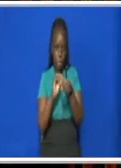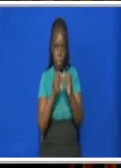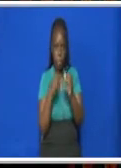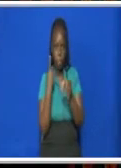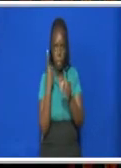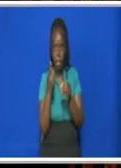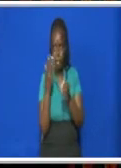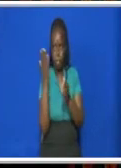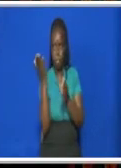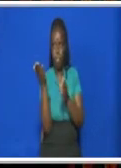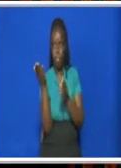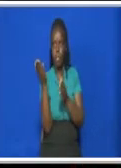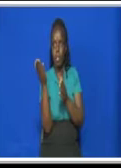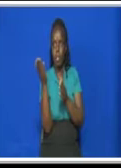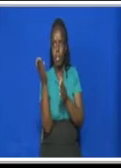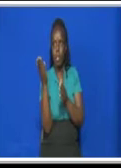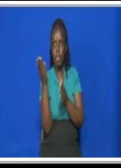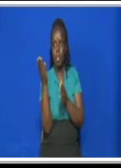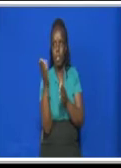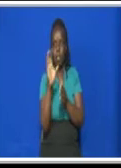half cell.